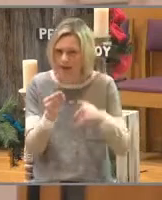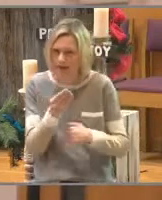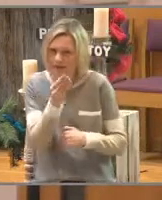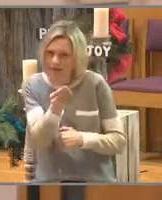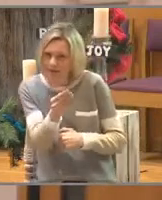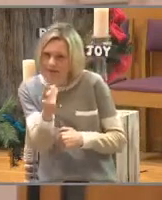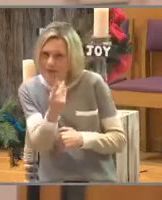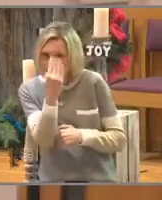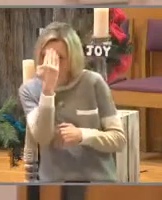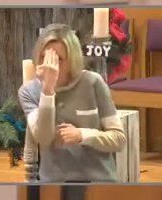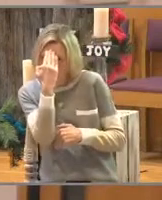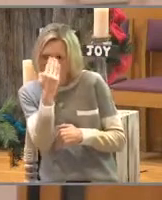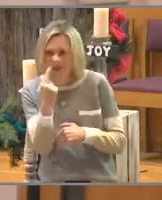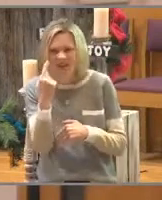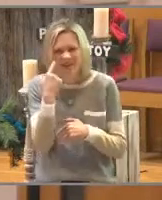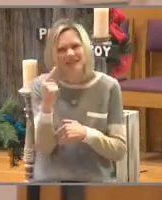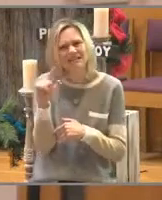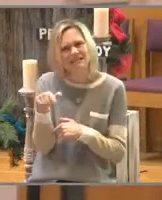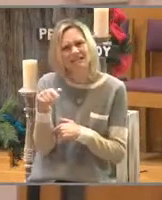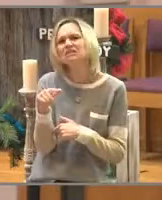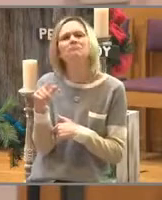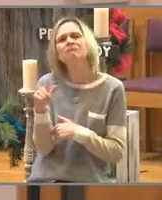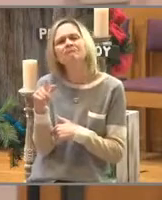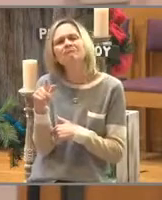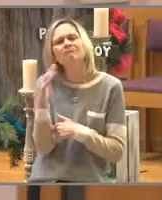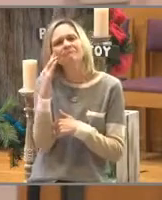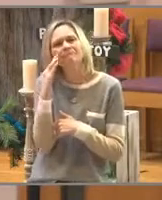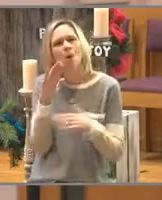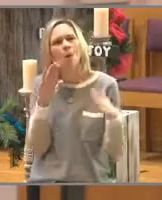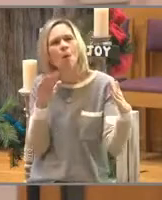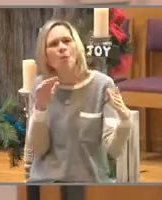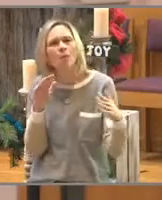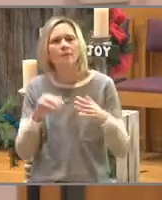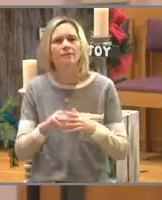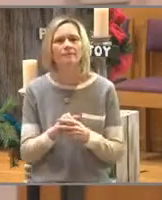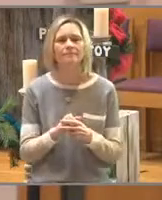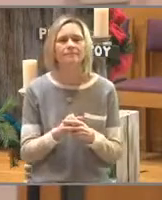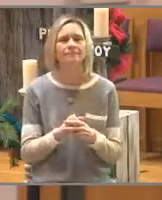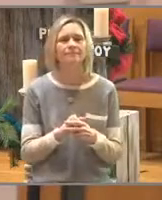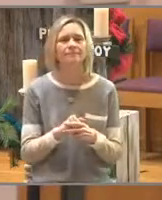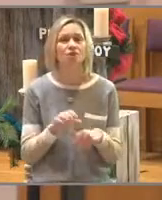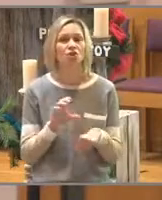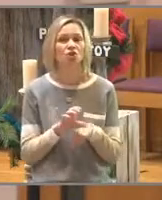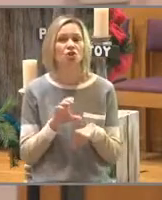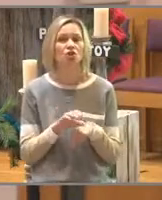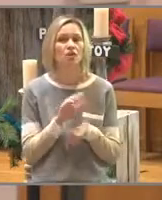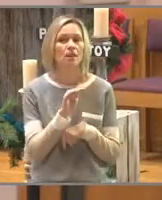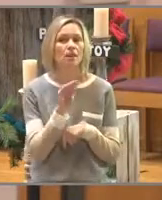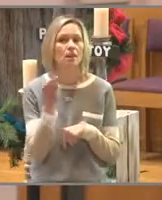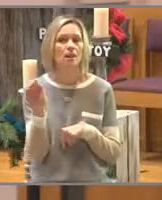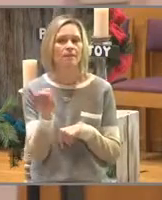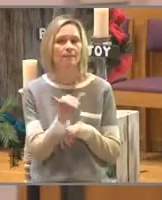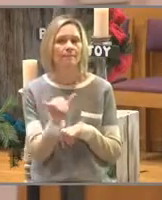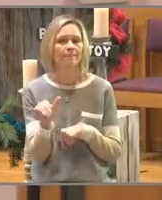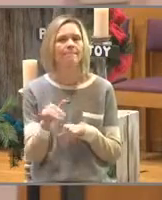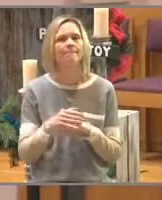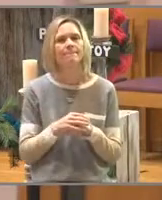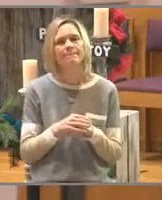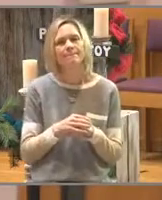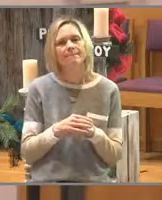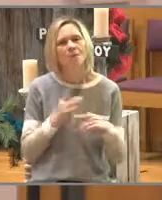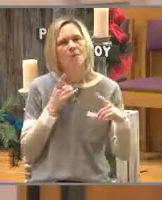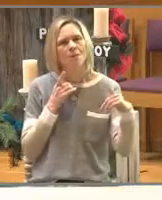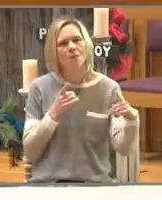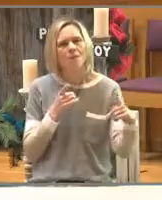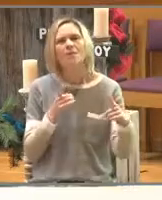that you know or that you think needs a message of hope. Same goes for you, congregation. These are all things for you to keep carrying the message out